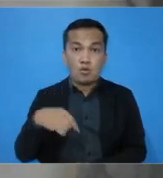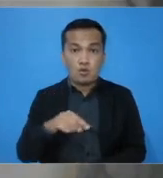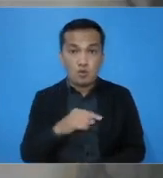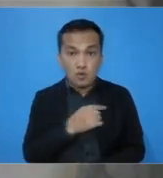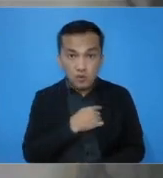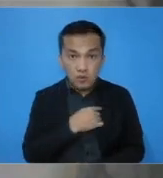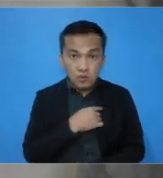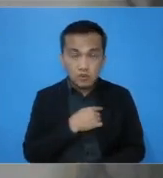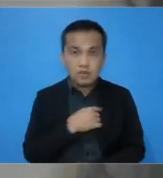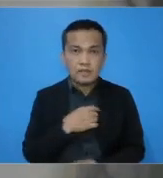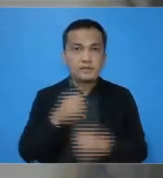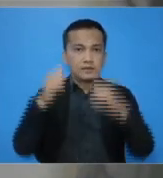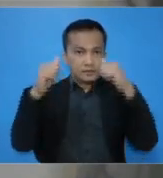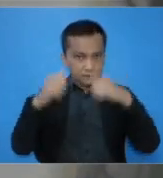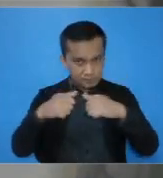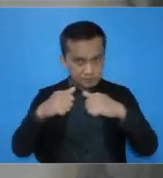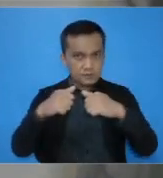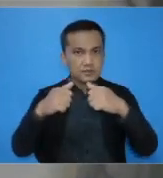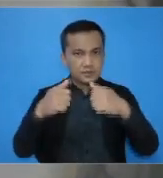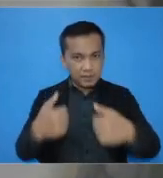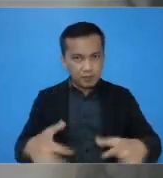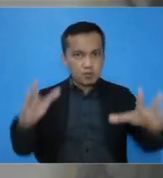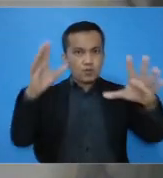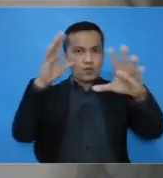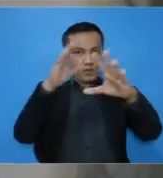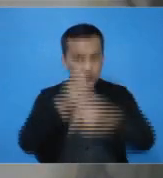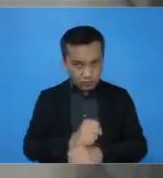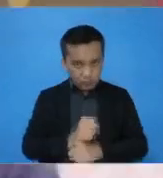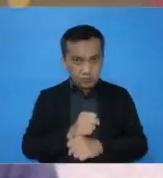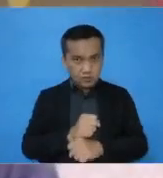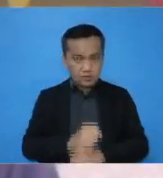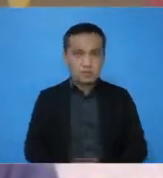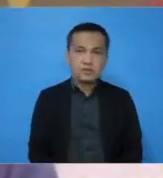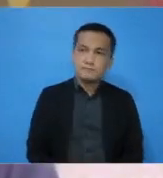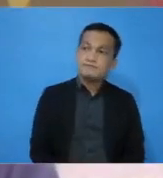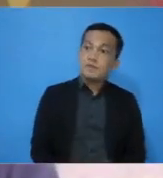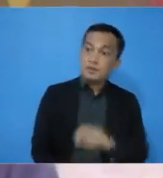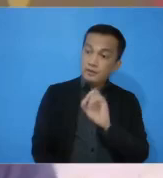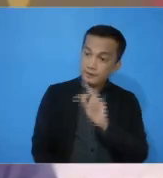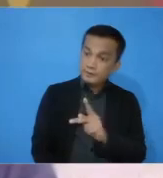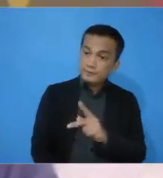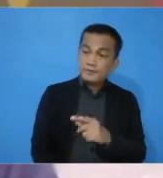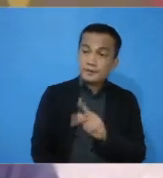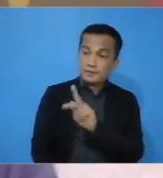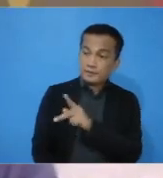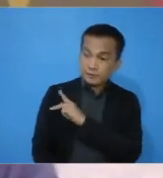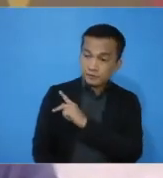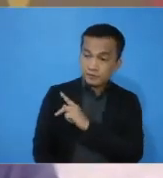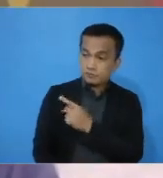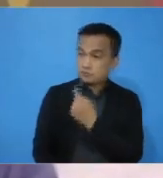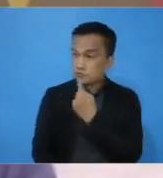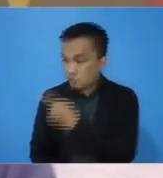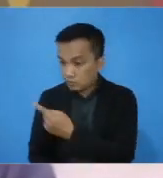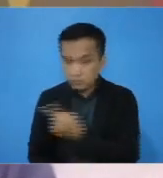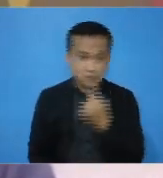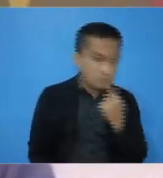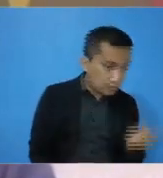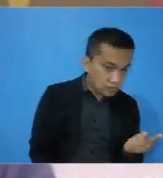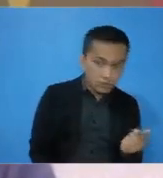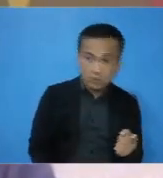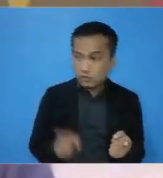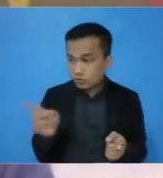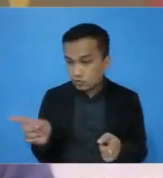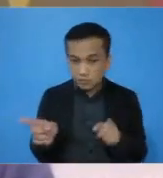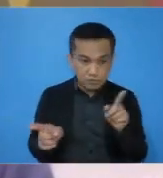deal. Okay, let me put it that this way. I personally told both of them, you will be the